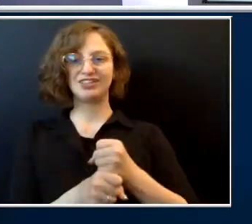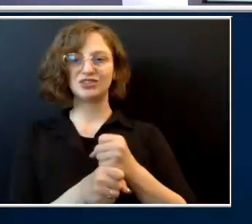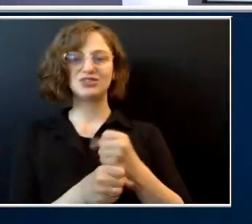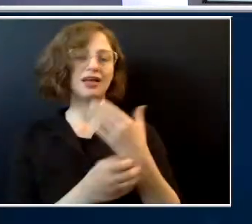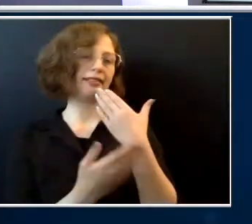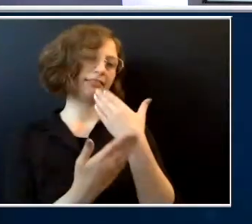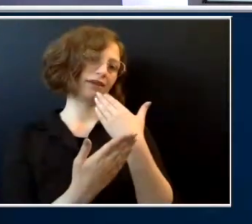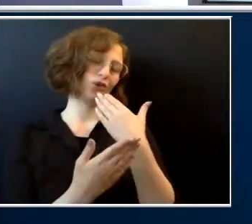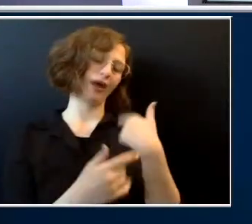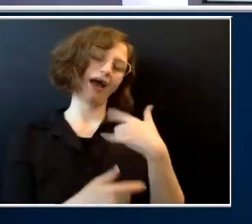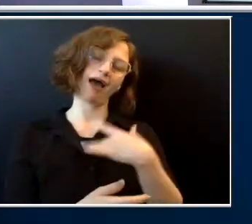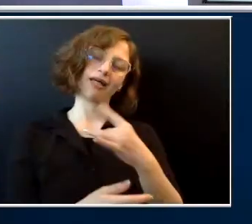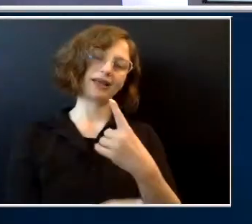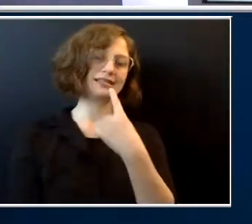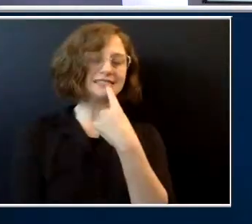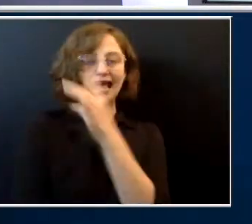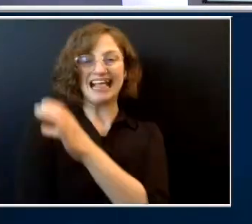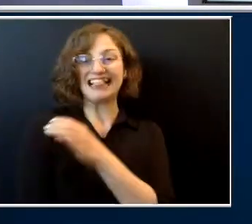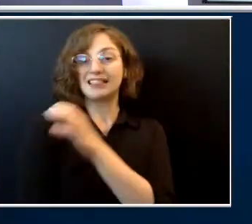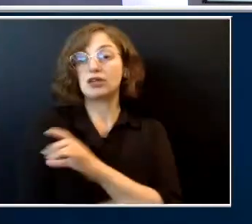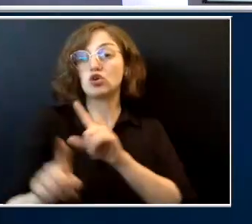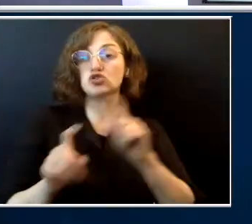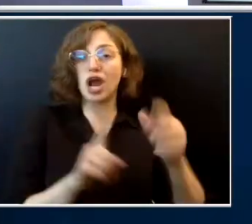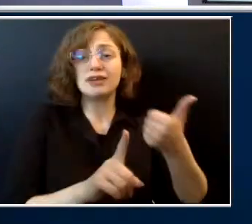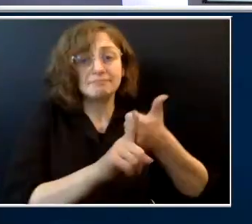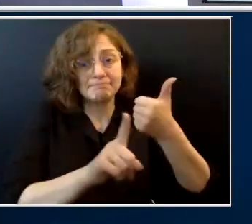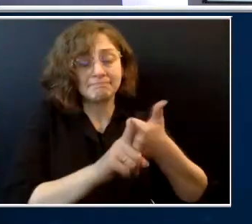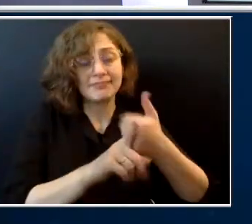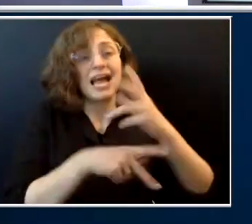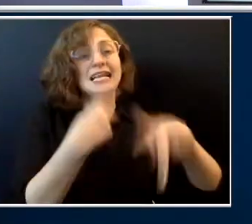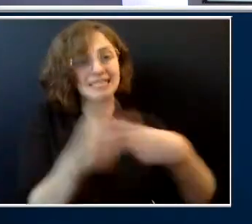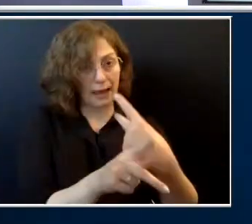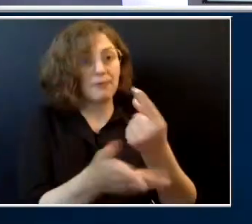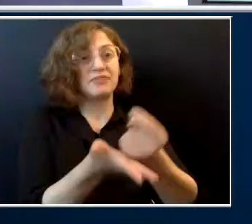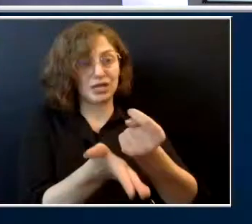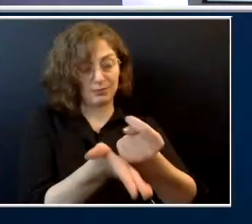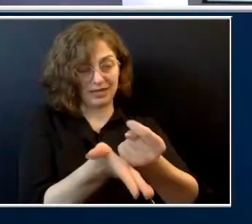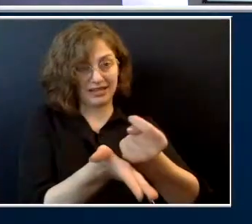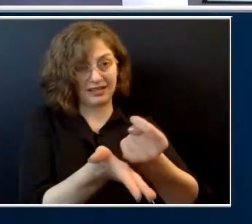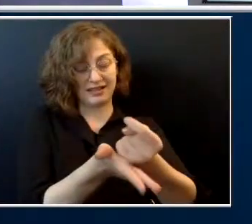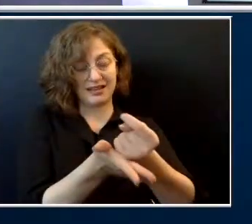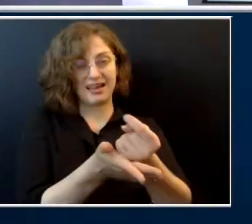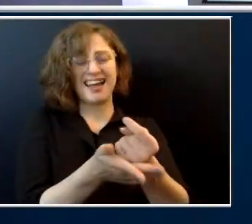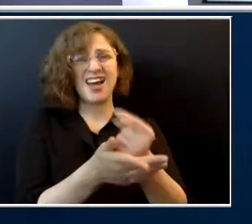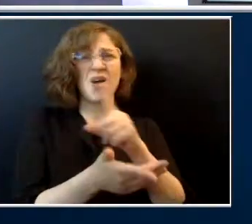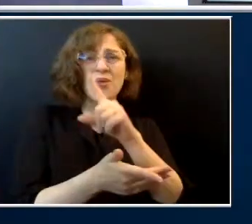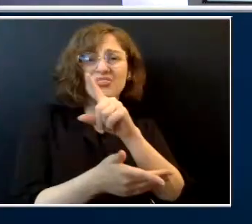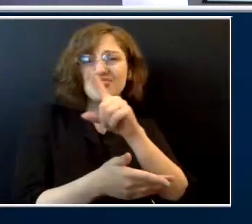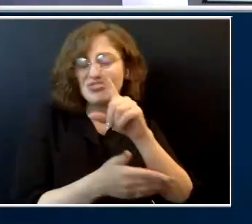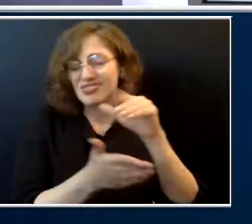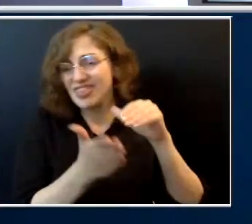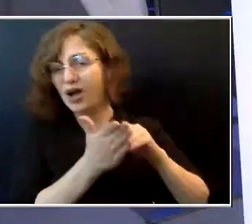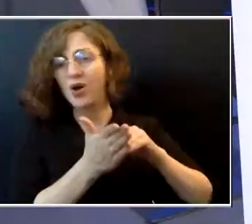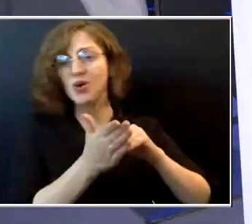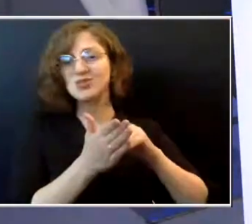are a form of therapy. Absolutely. And we have to think about them like that. And 1,000 clinical trials, that's cool. Right.